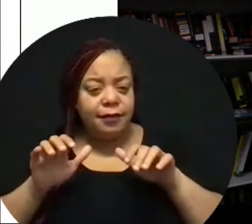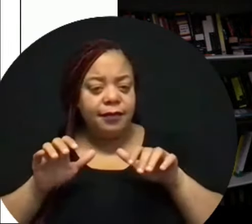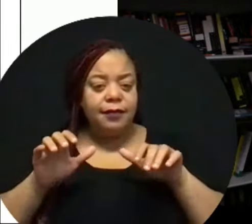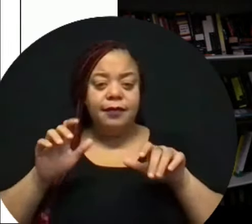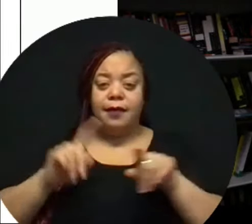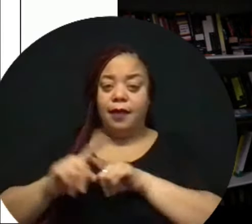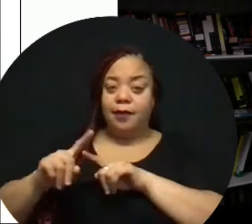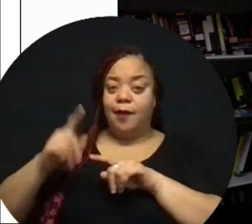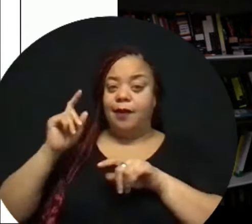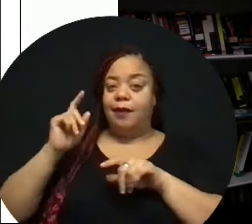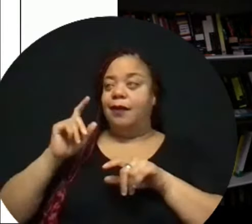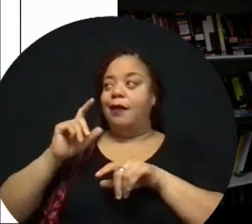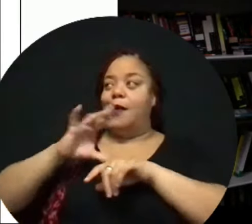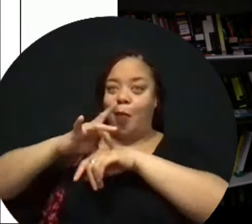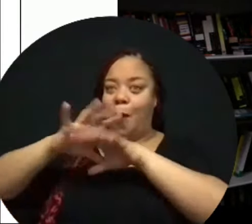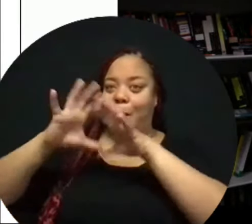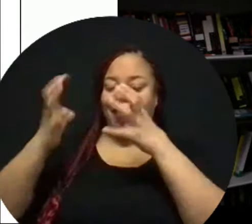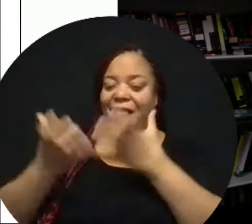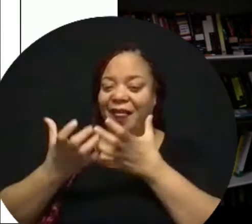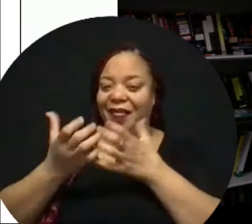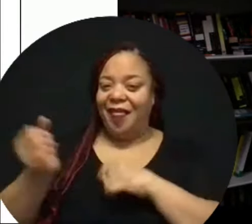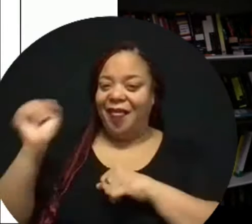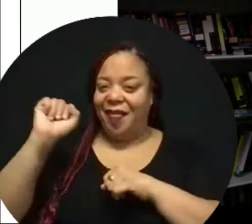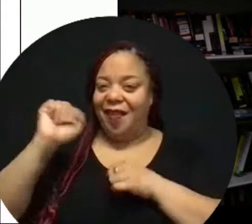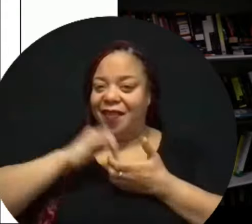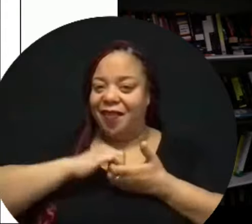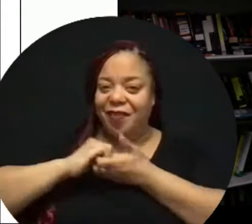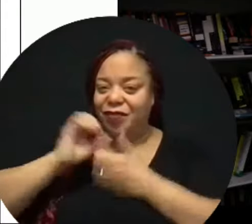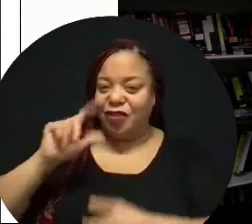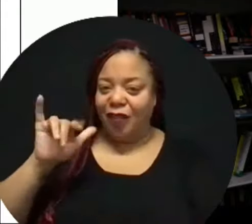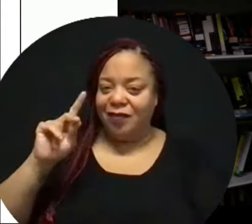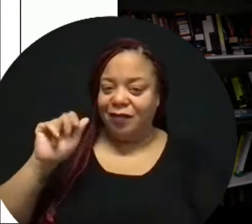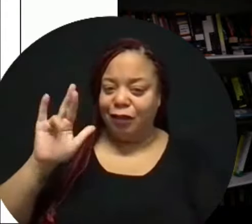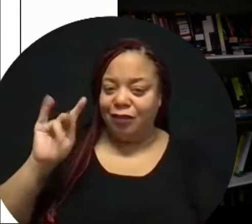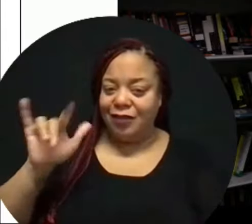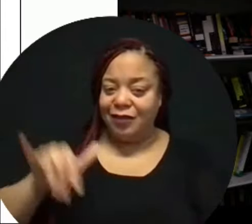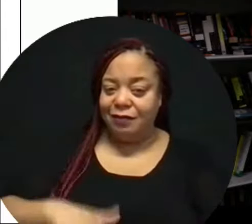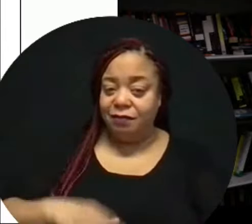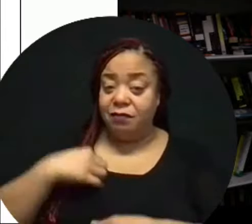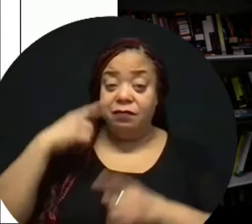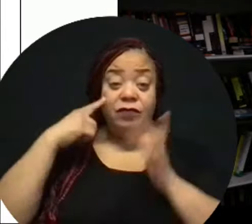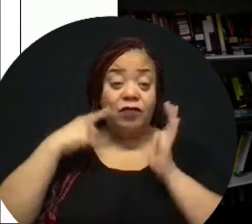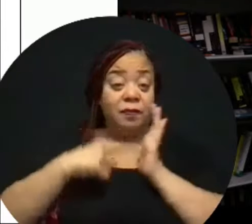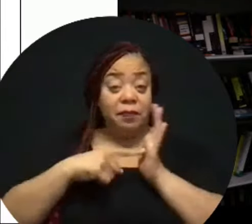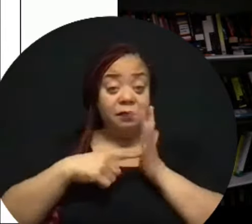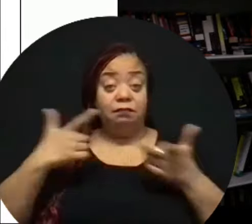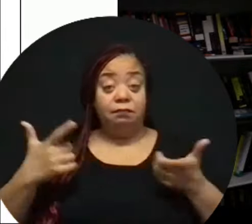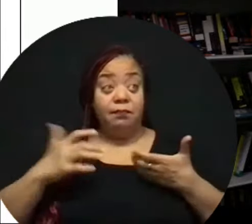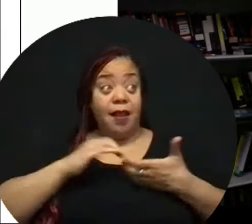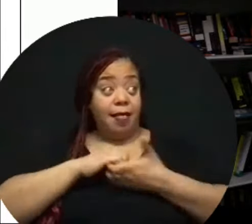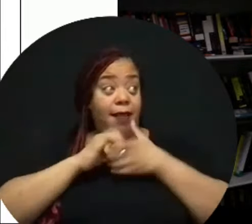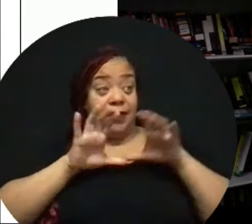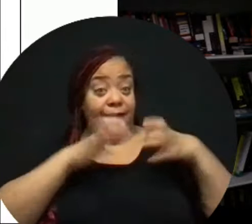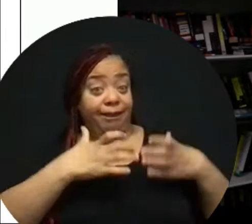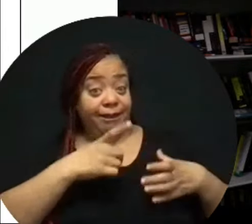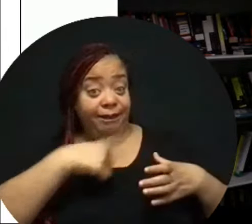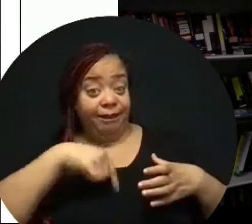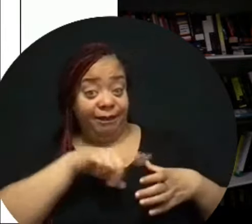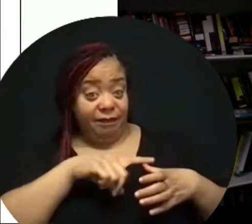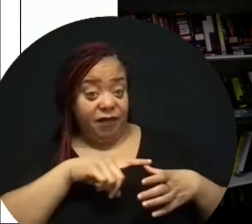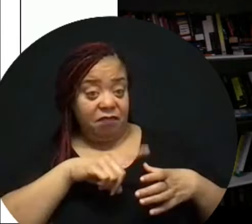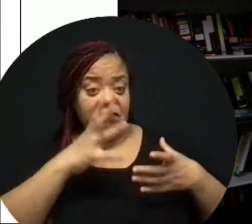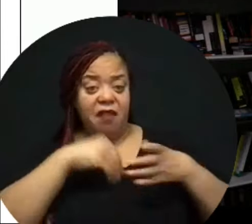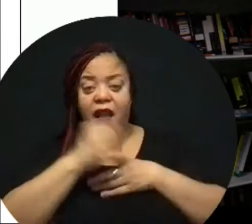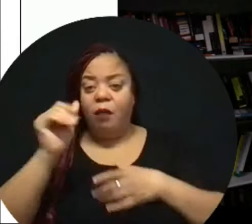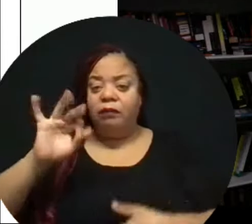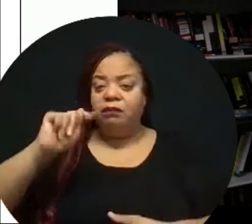a collective that's out in a township just outside of Cape Town in South Africa named Ujamaa that is